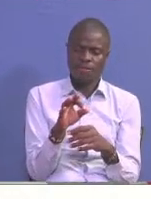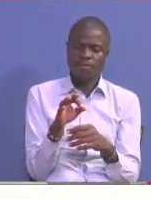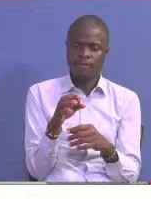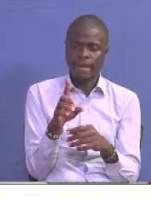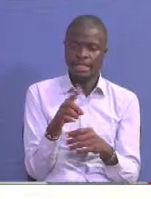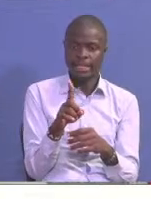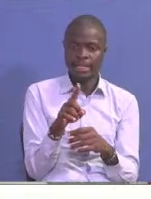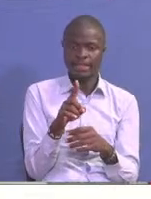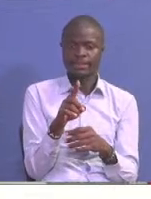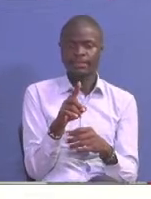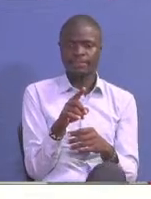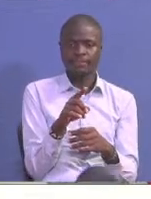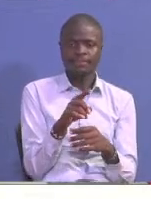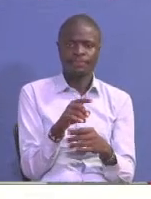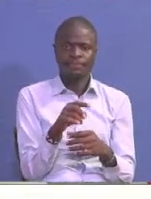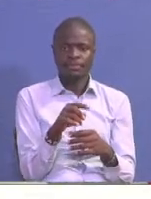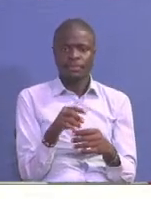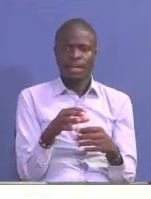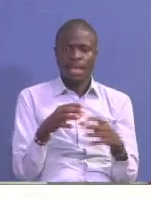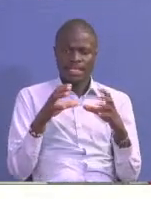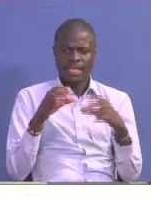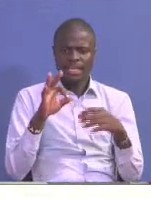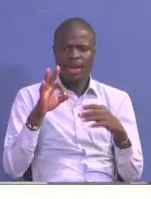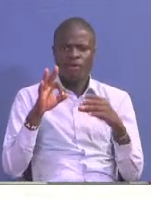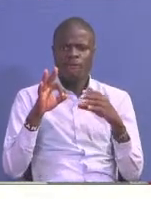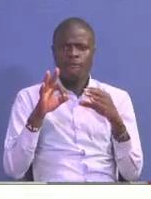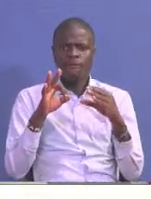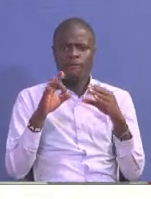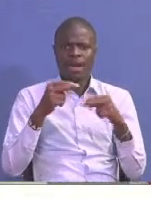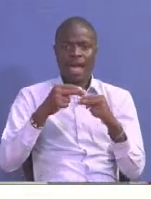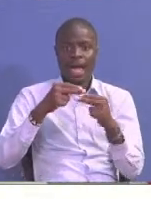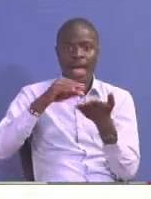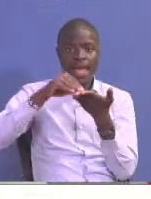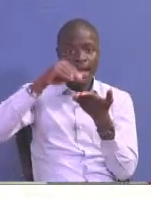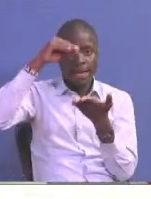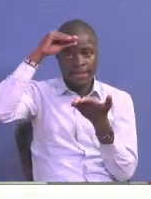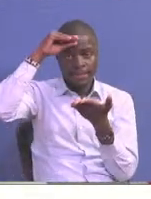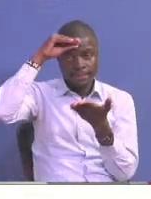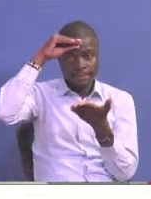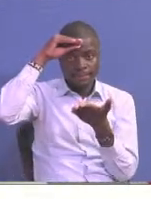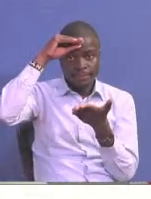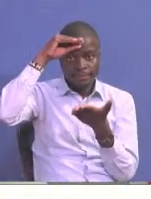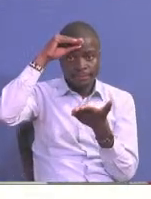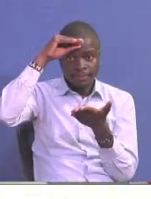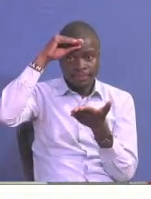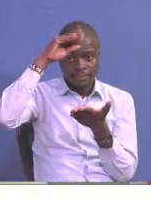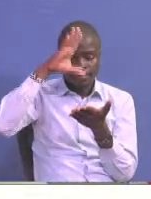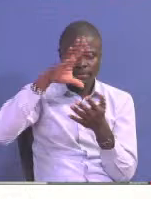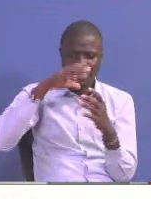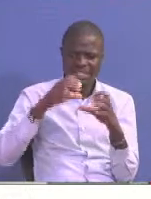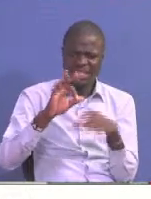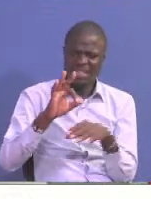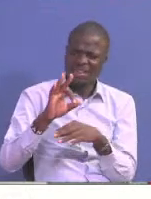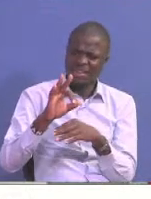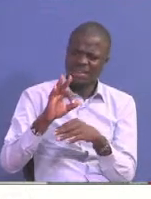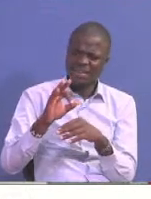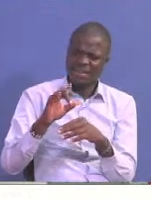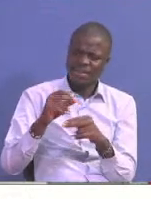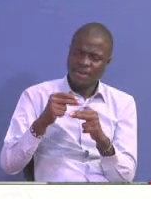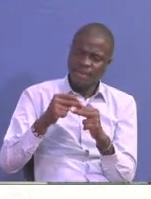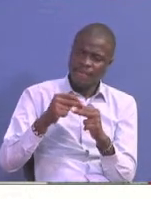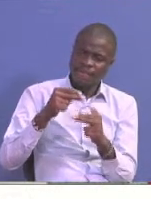excellence, a center of high learning, a center of